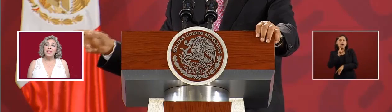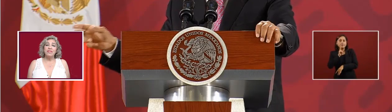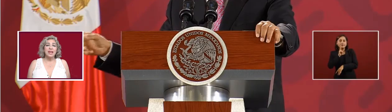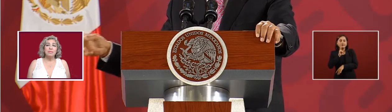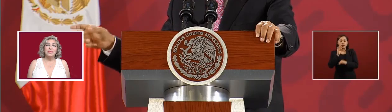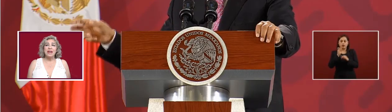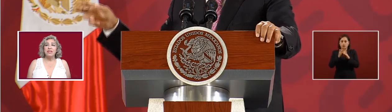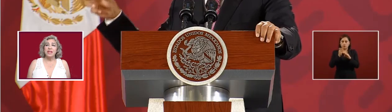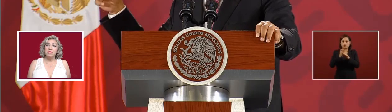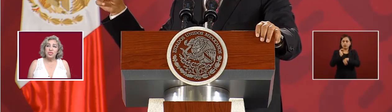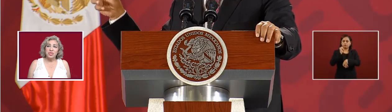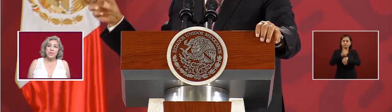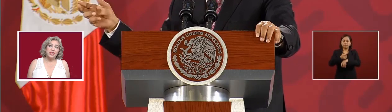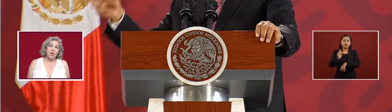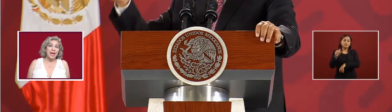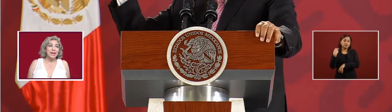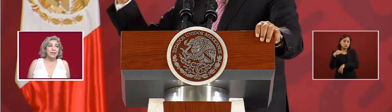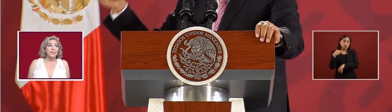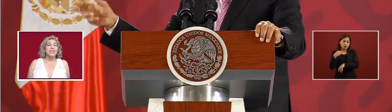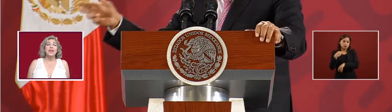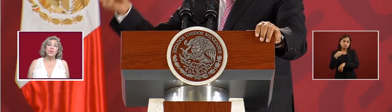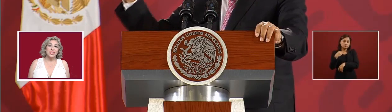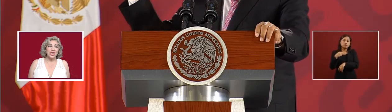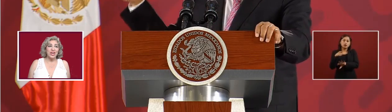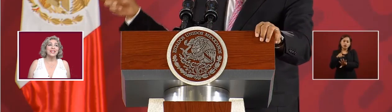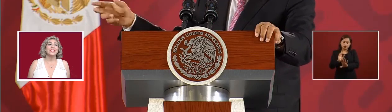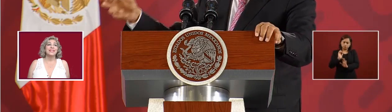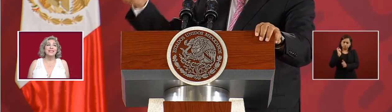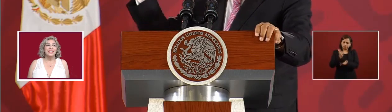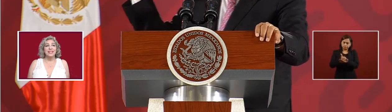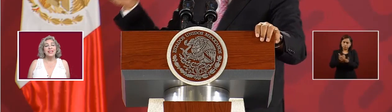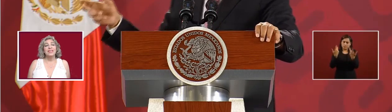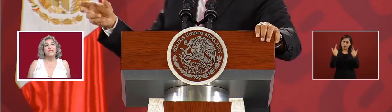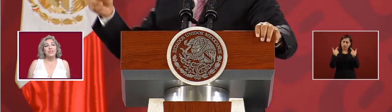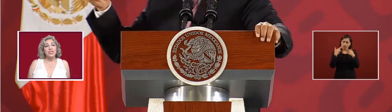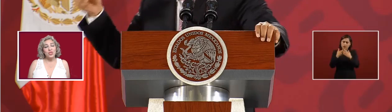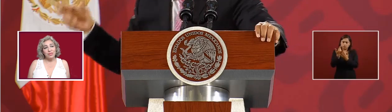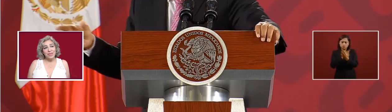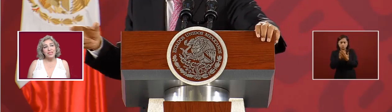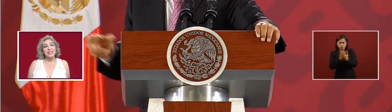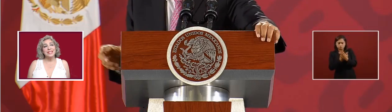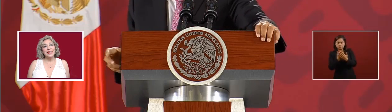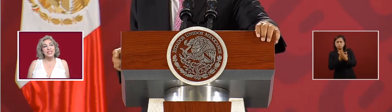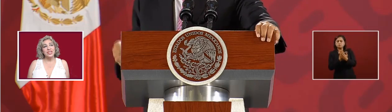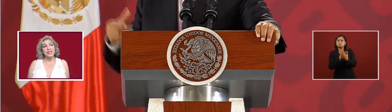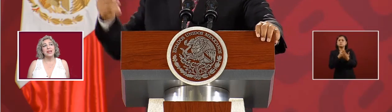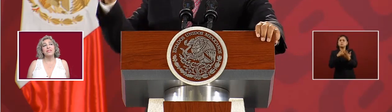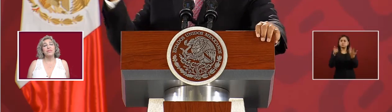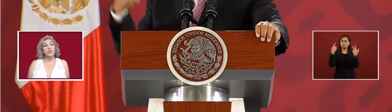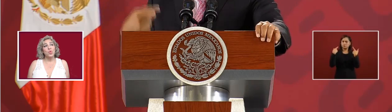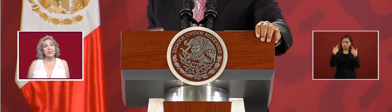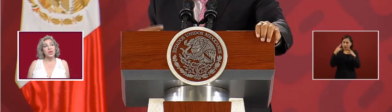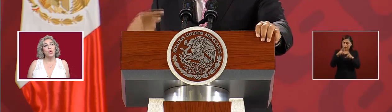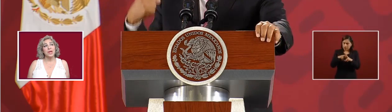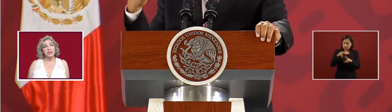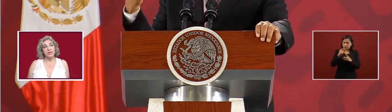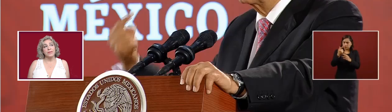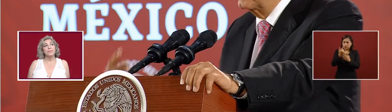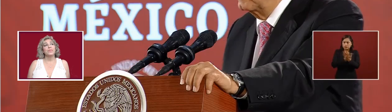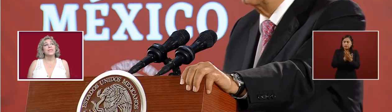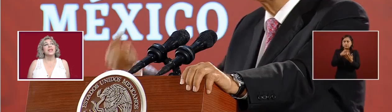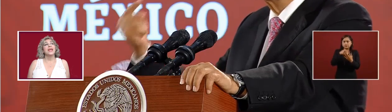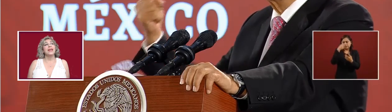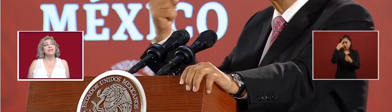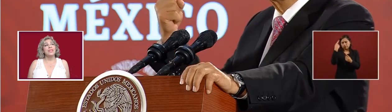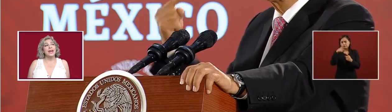whatever comes out in Michoacan, then we'll start, to the federalization, throughout the whole country.